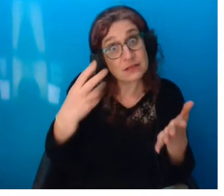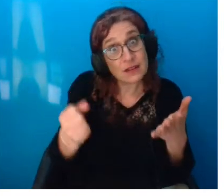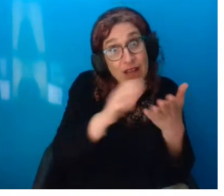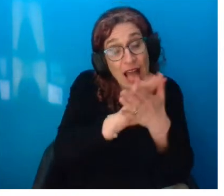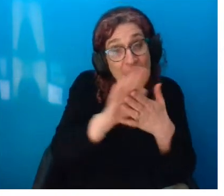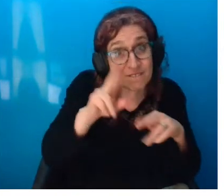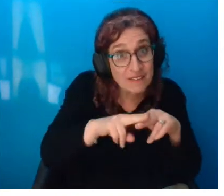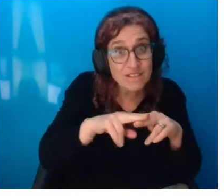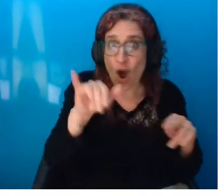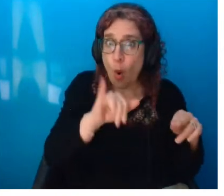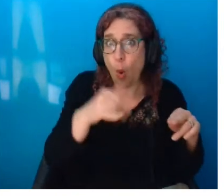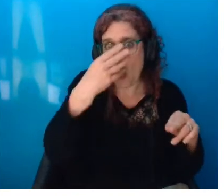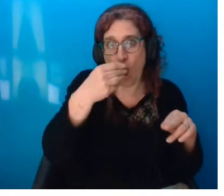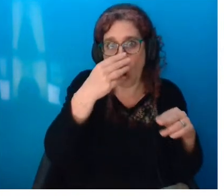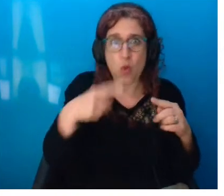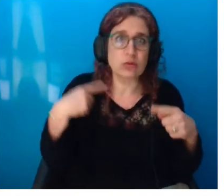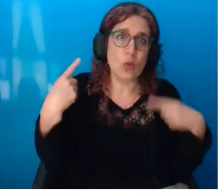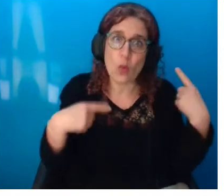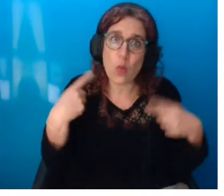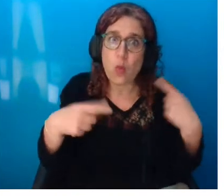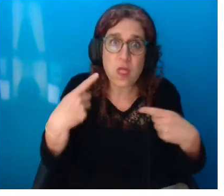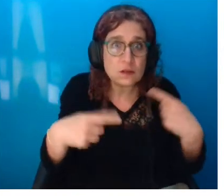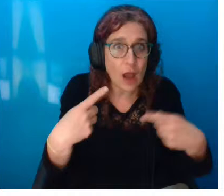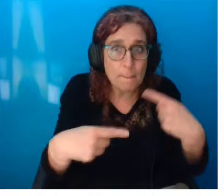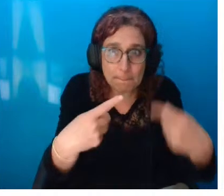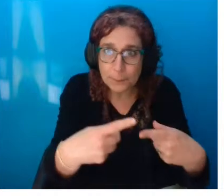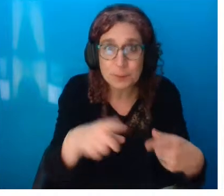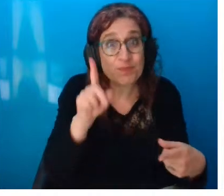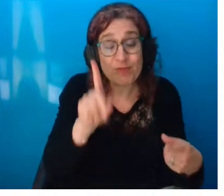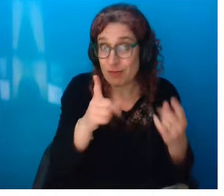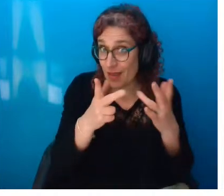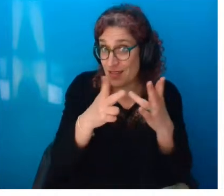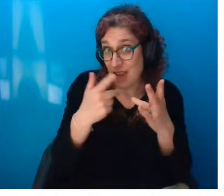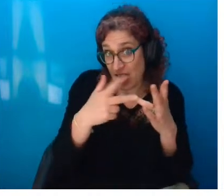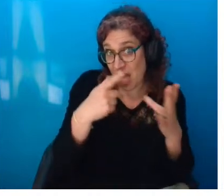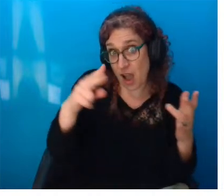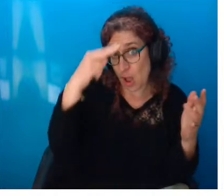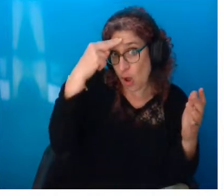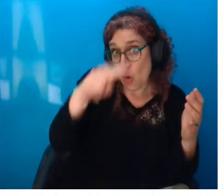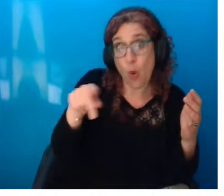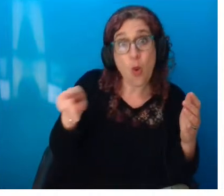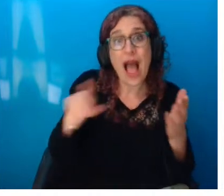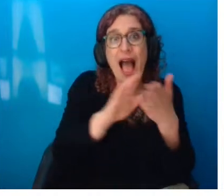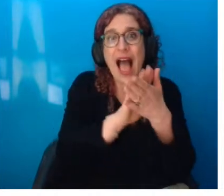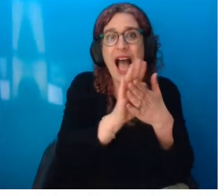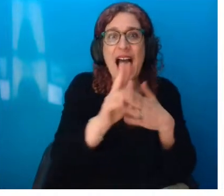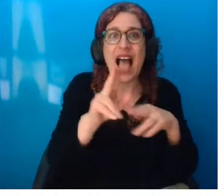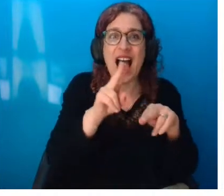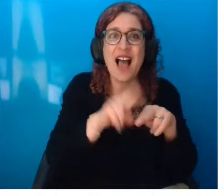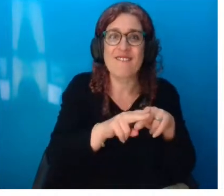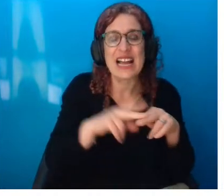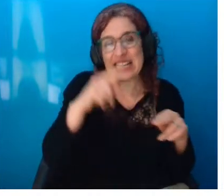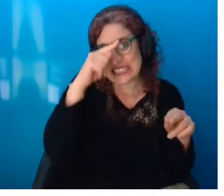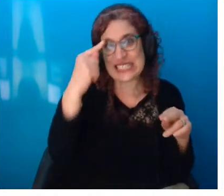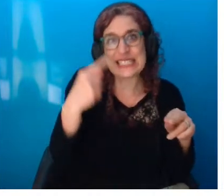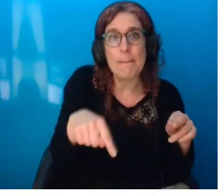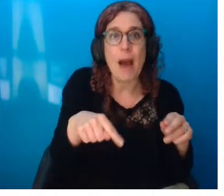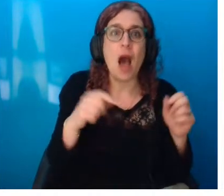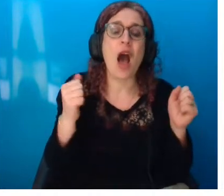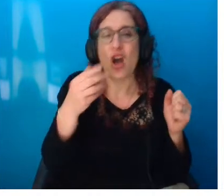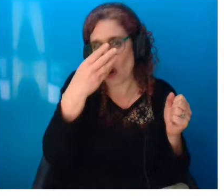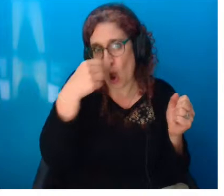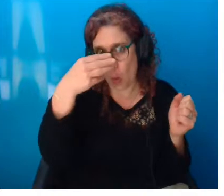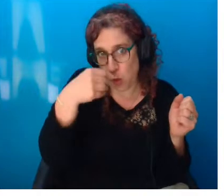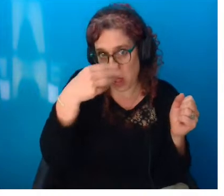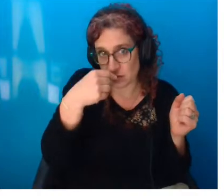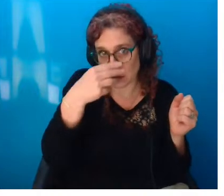cold that does not go away? And one of the other common names for hay fever is the summer cold. Are